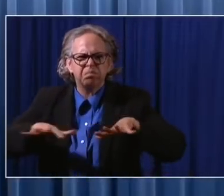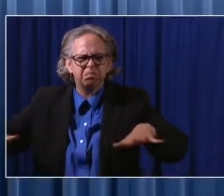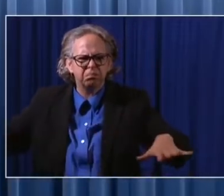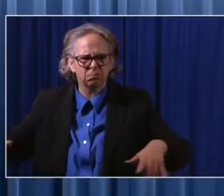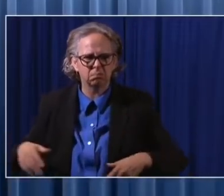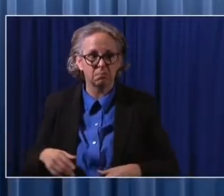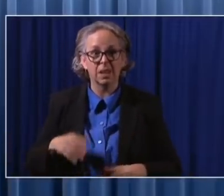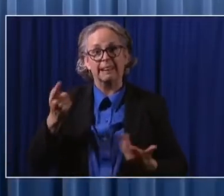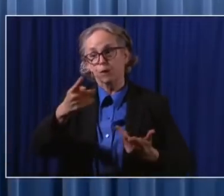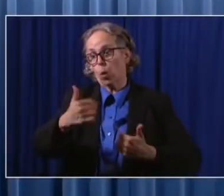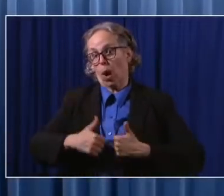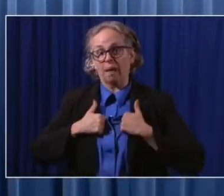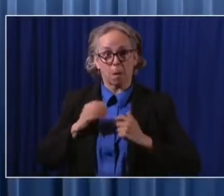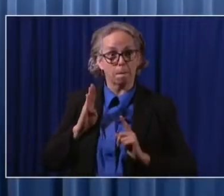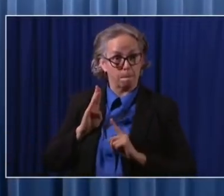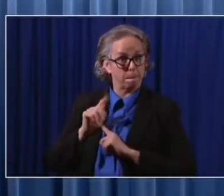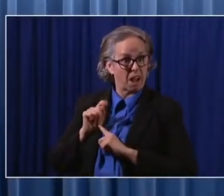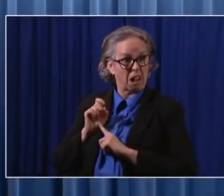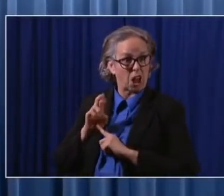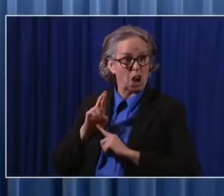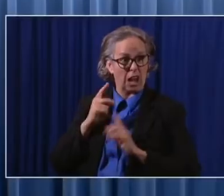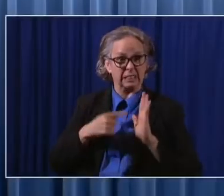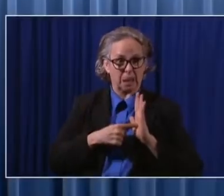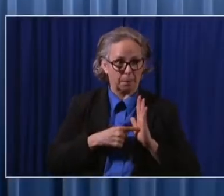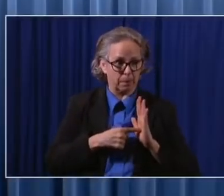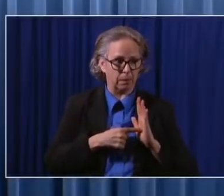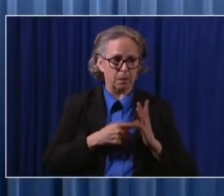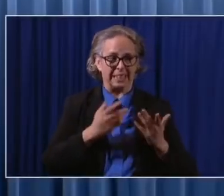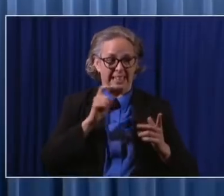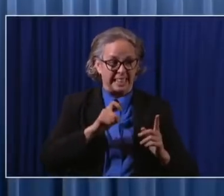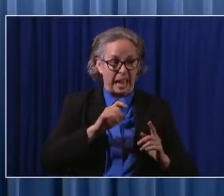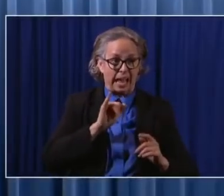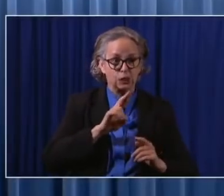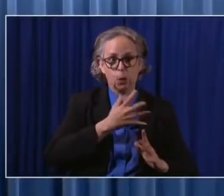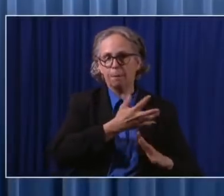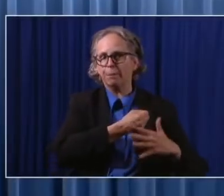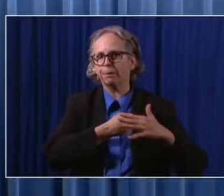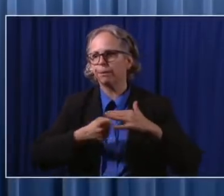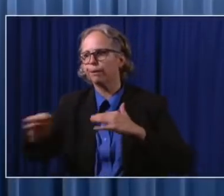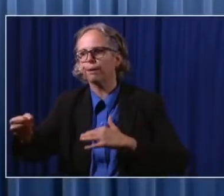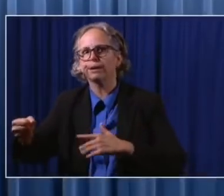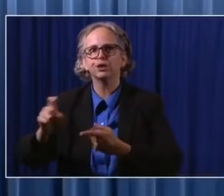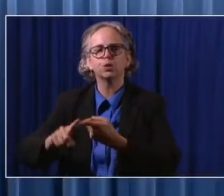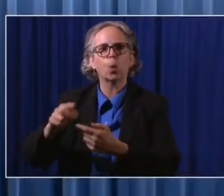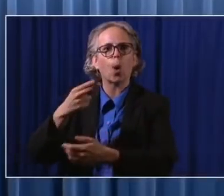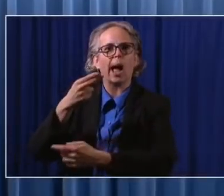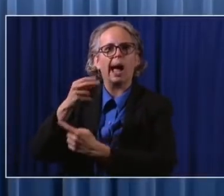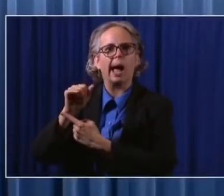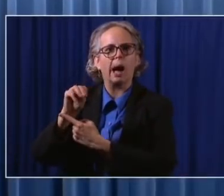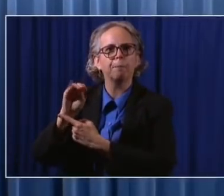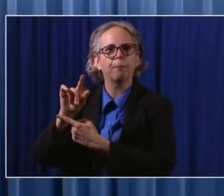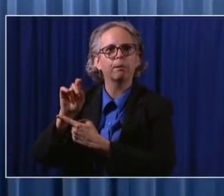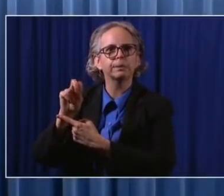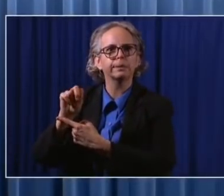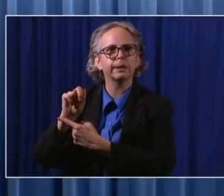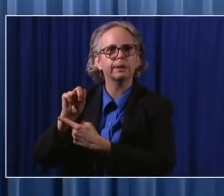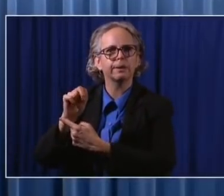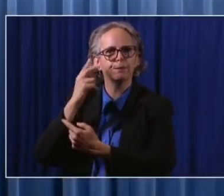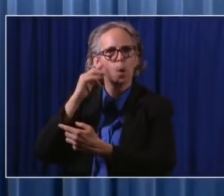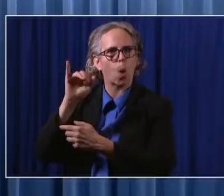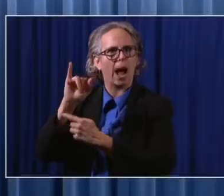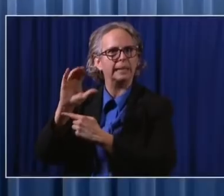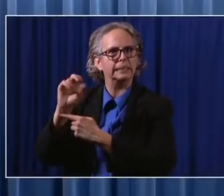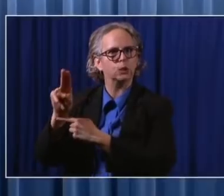in Hamilton County. So that metric moving up had an impact on those